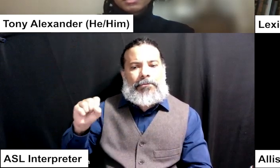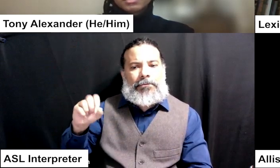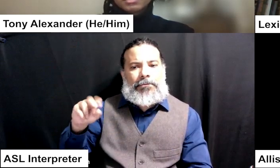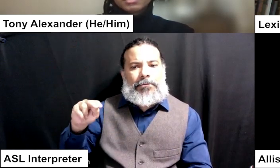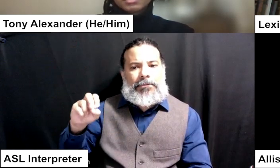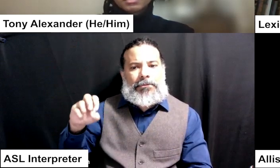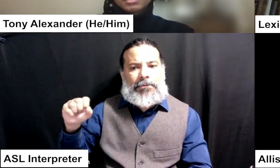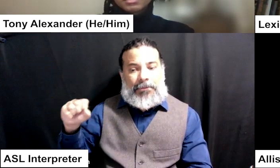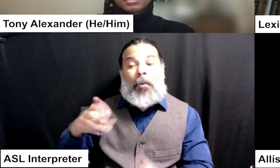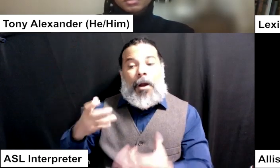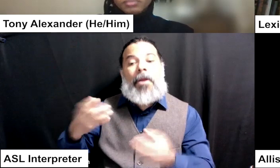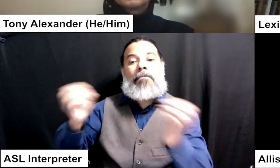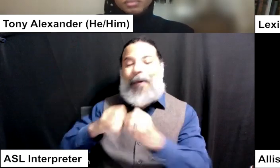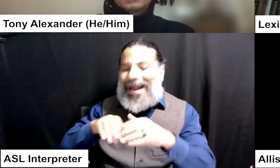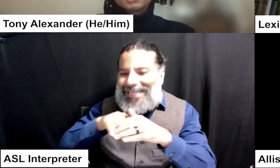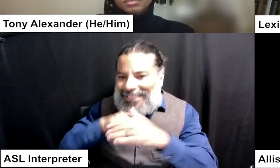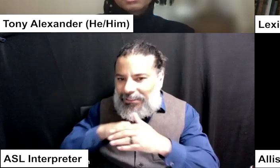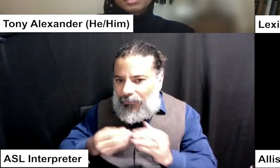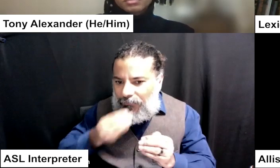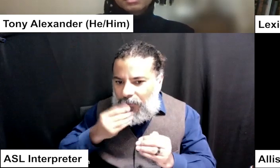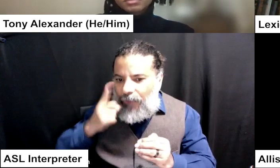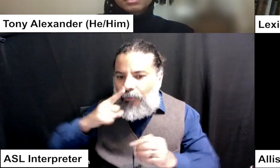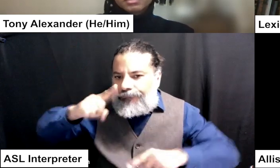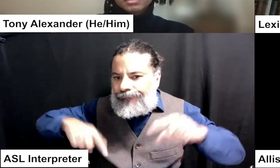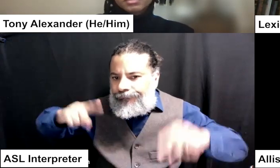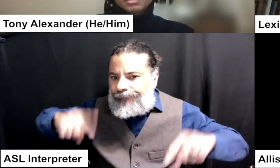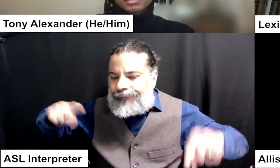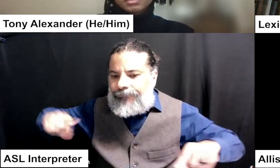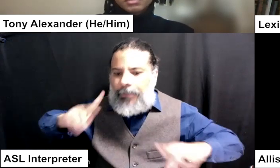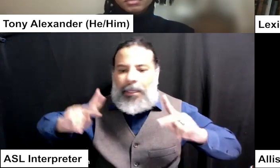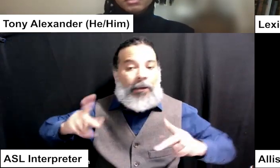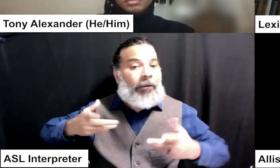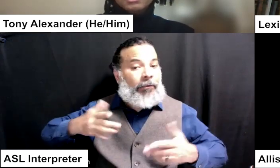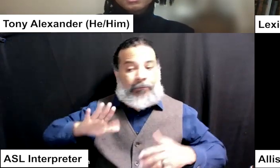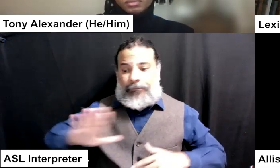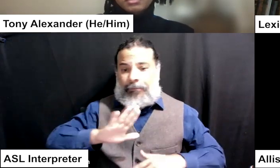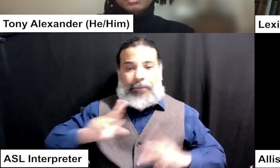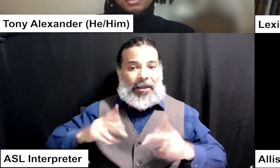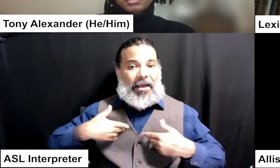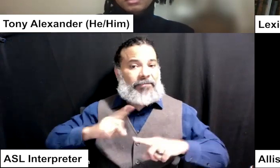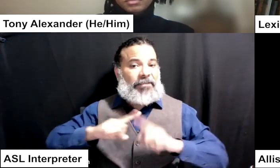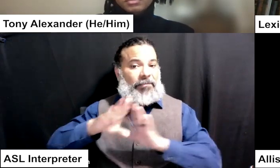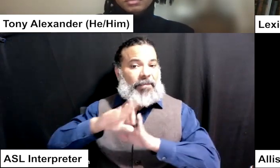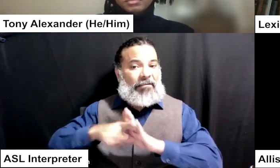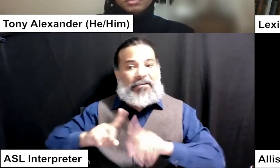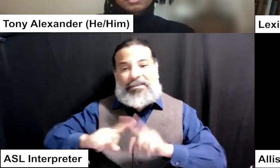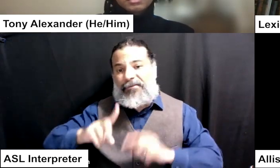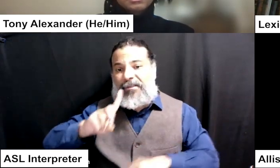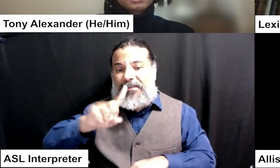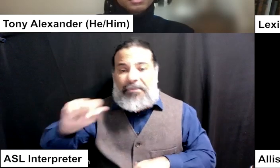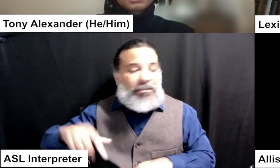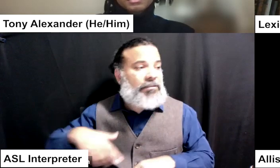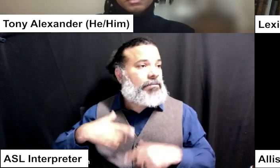more accessible food for different types of folks with different types of disabilities or